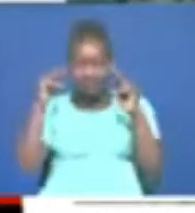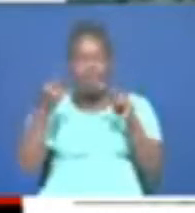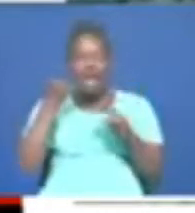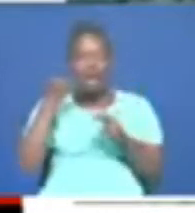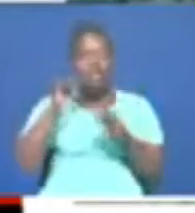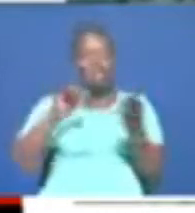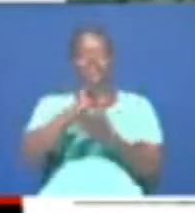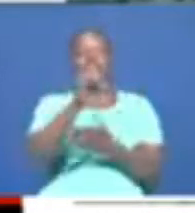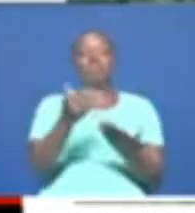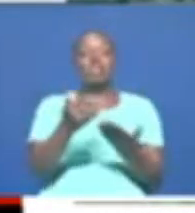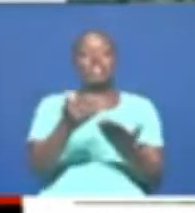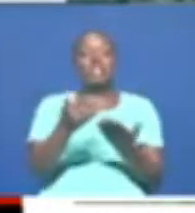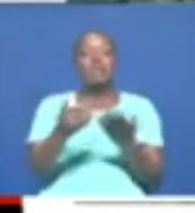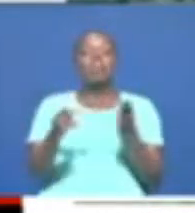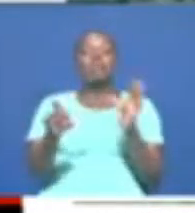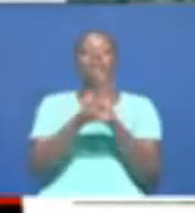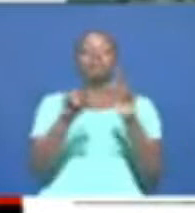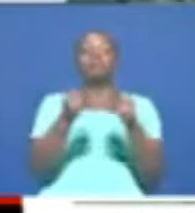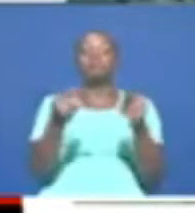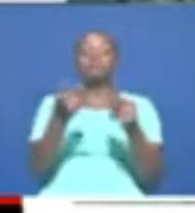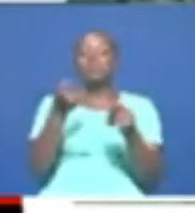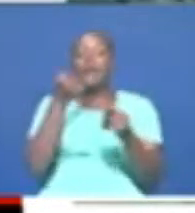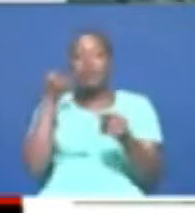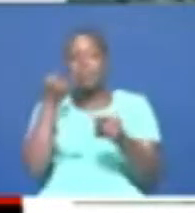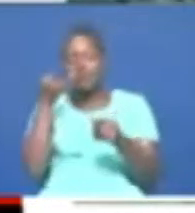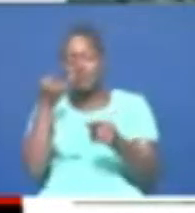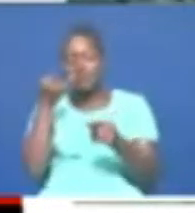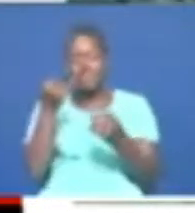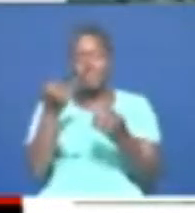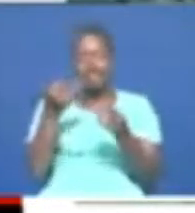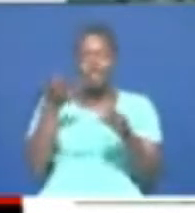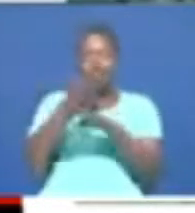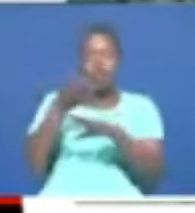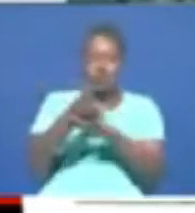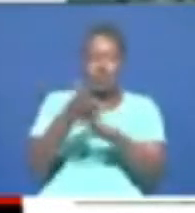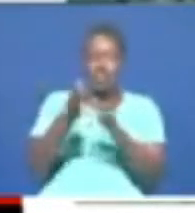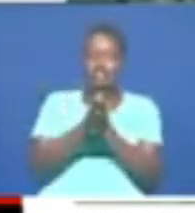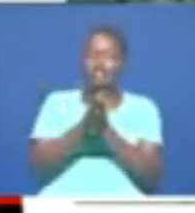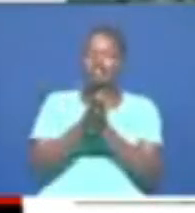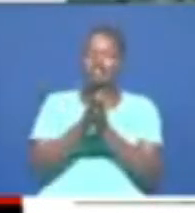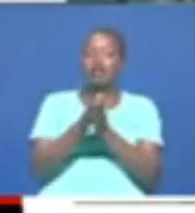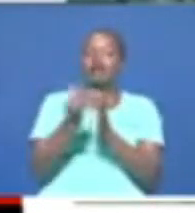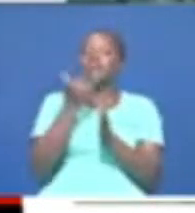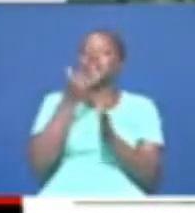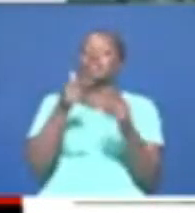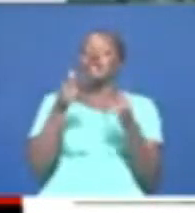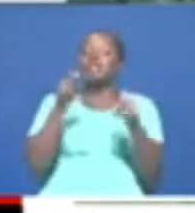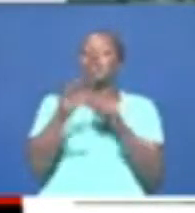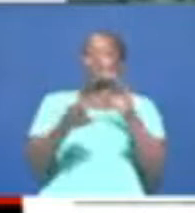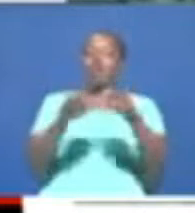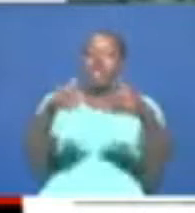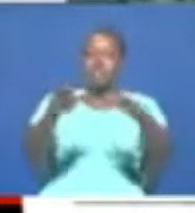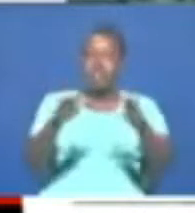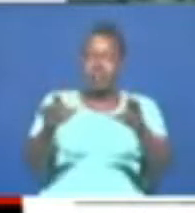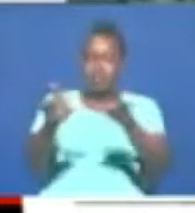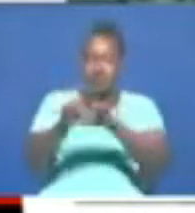illicit arms trade, counterfeiting, smuggling and offences against wildlife also gets